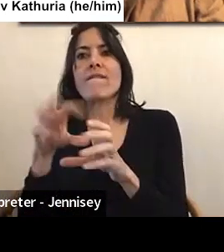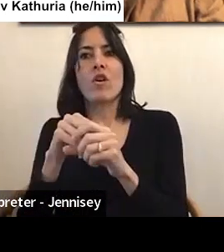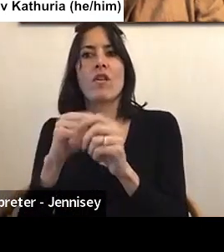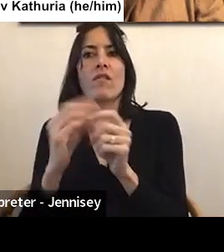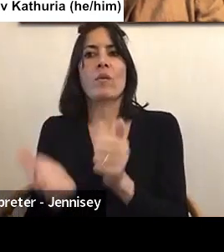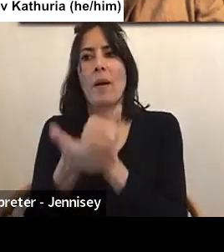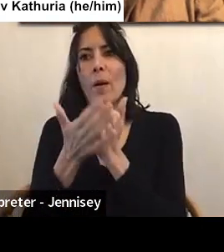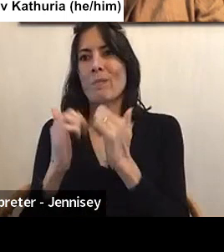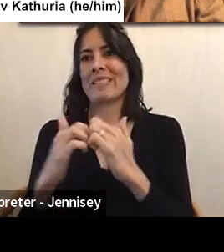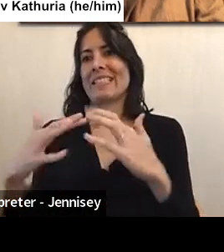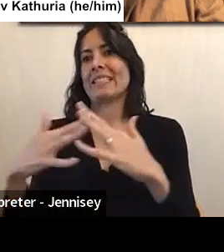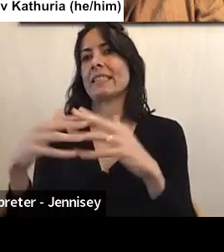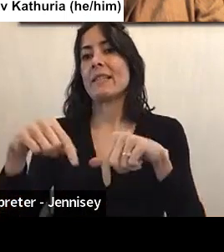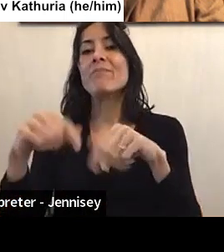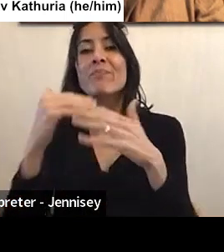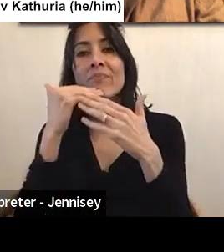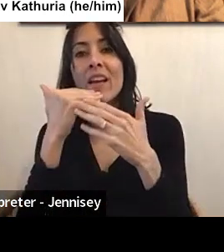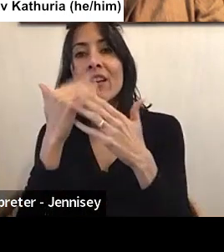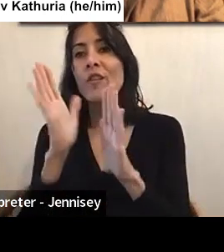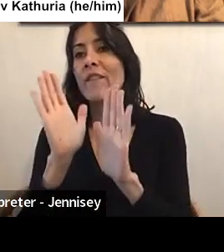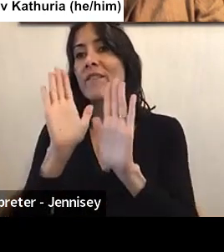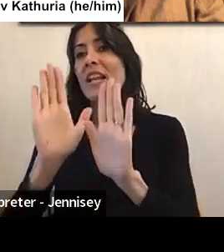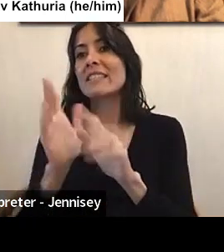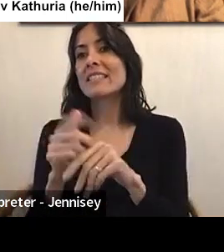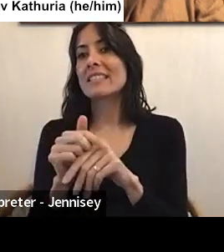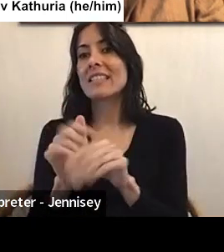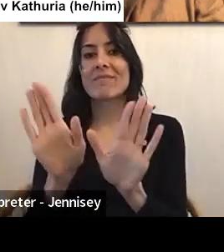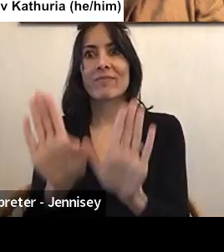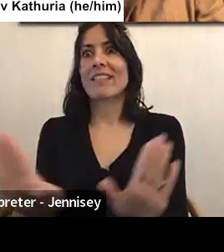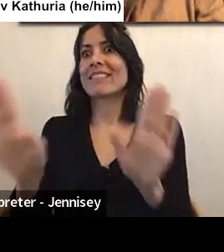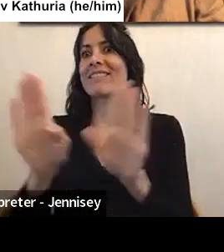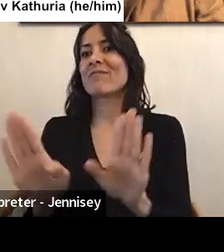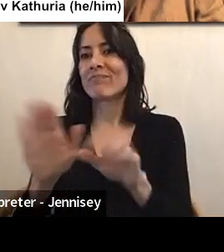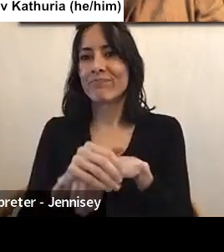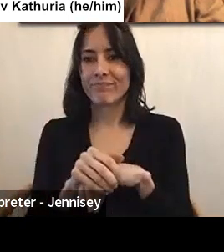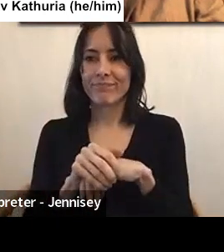programming possible. Thank you, and have a fantastic rest of your Sunday afternoon.